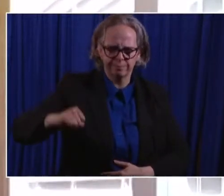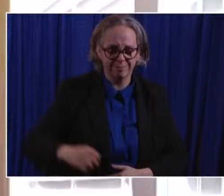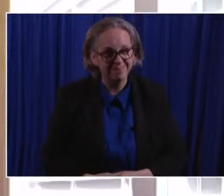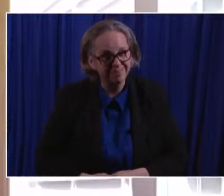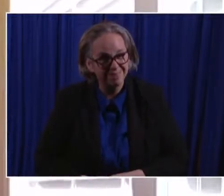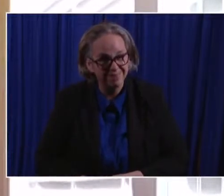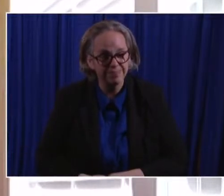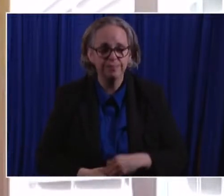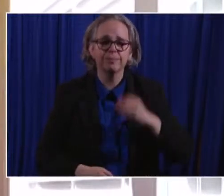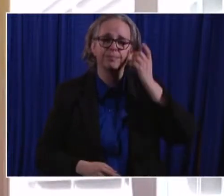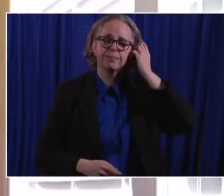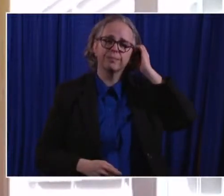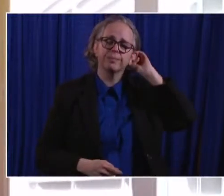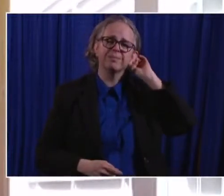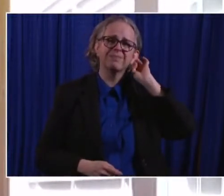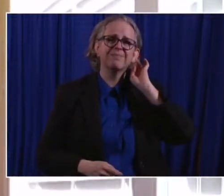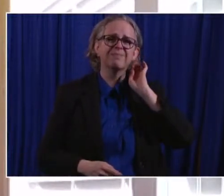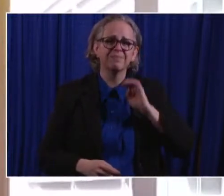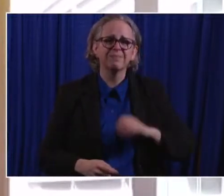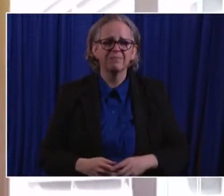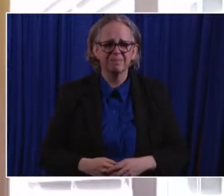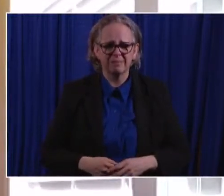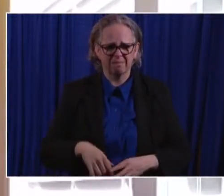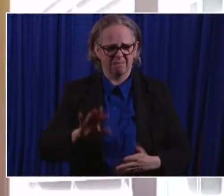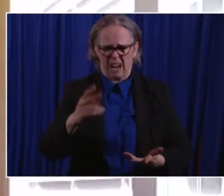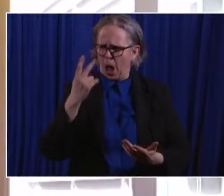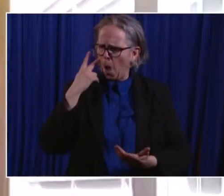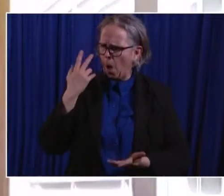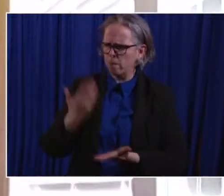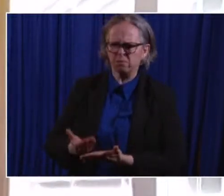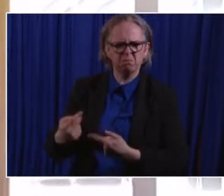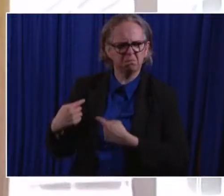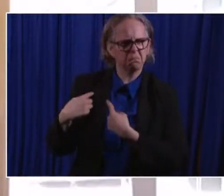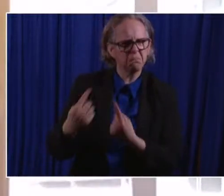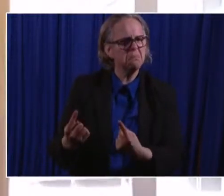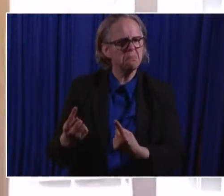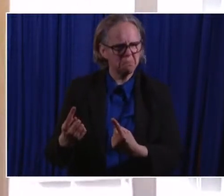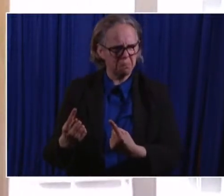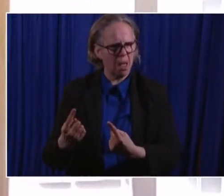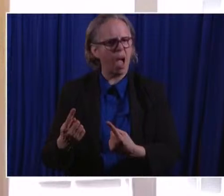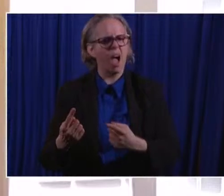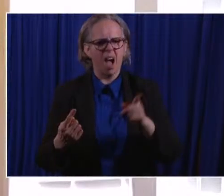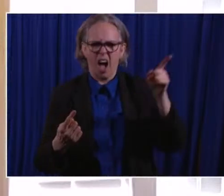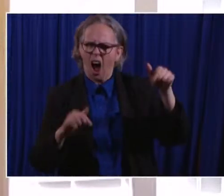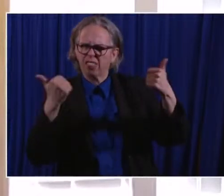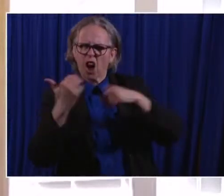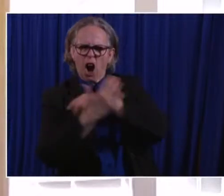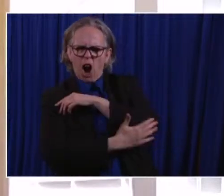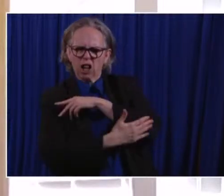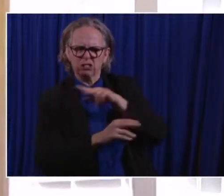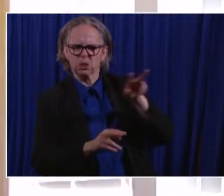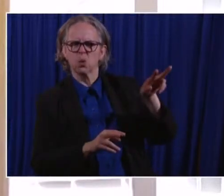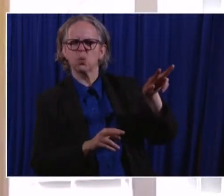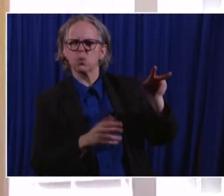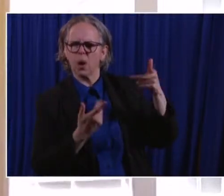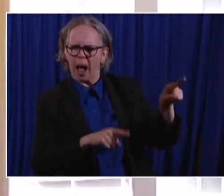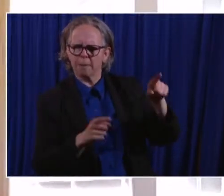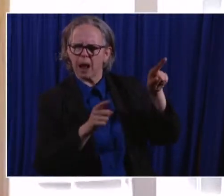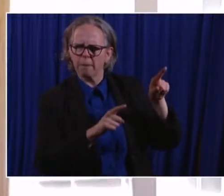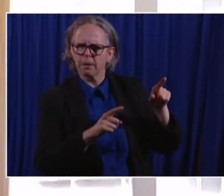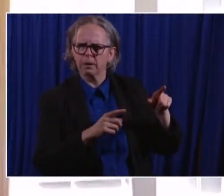progress. We're seeing that over the course of the past week. The world stage is showing that same picture tied